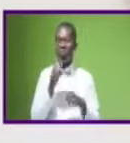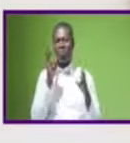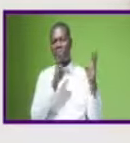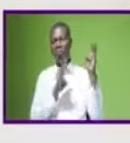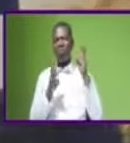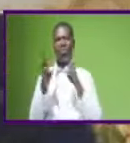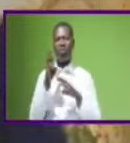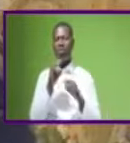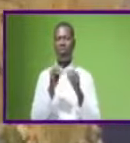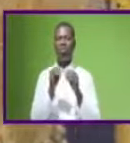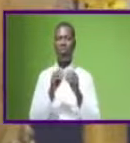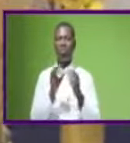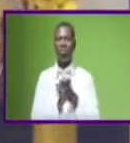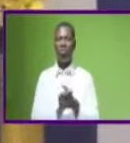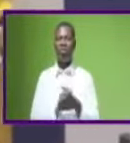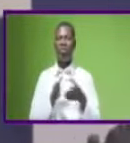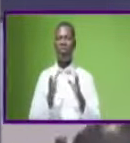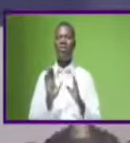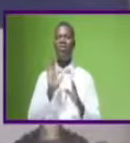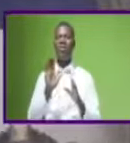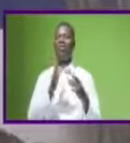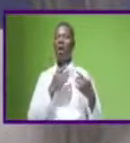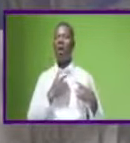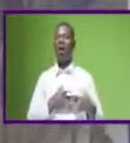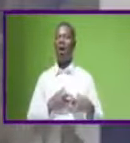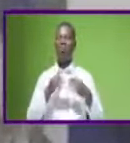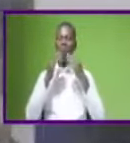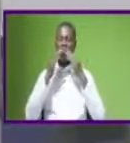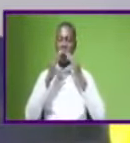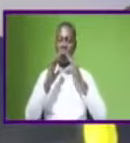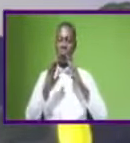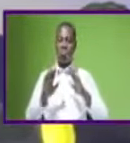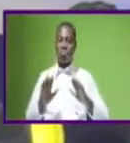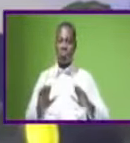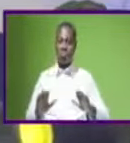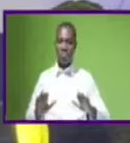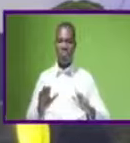bread. Oh, yeah, we bread, Mama Moa, come on.